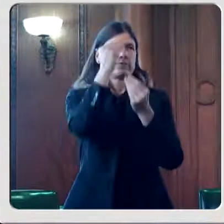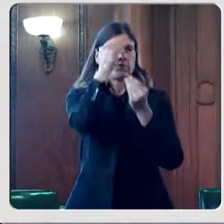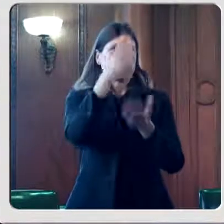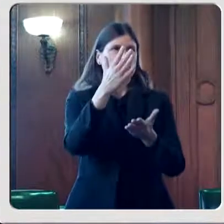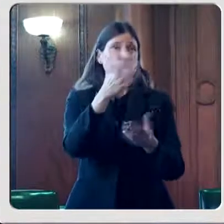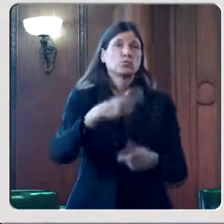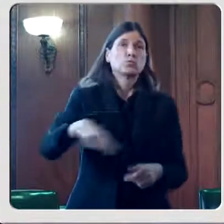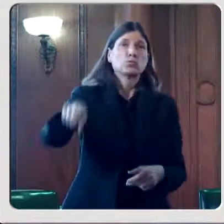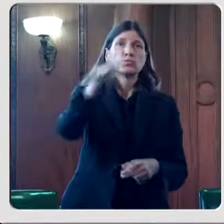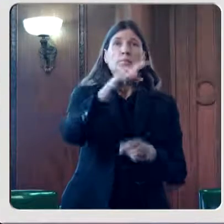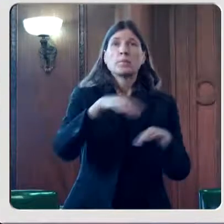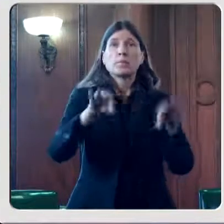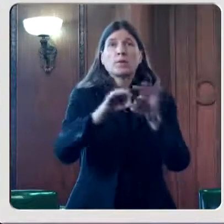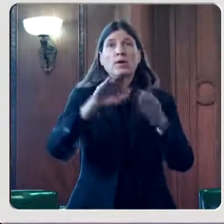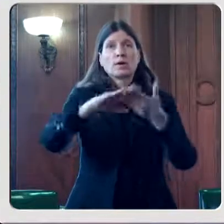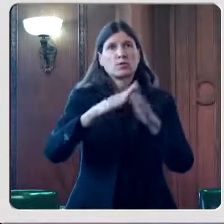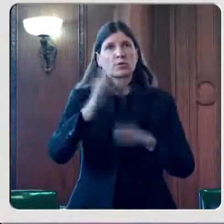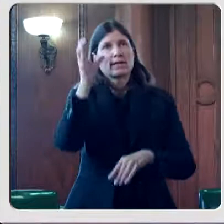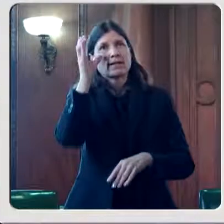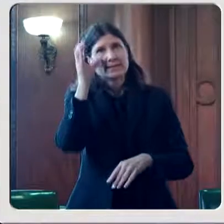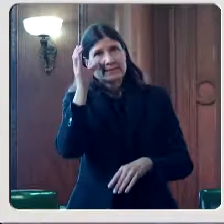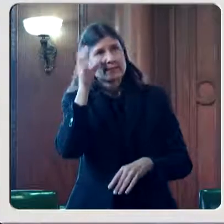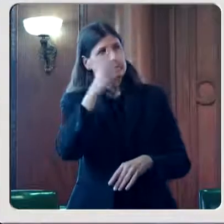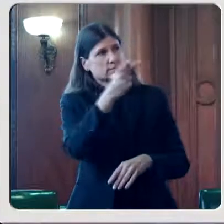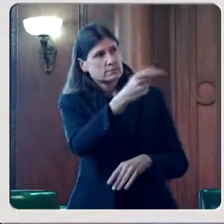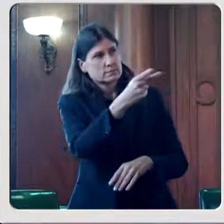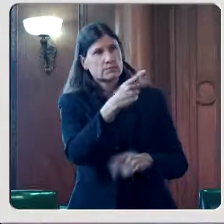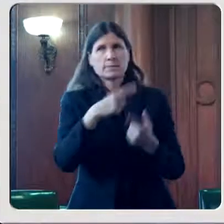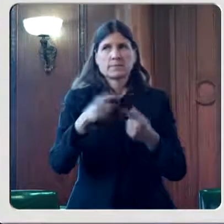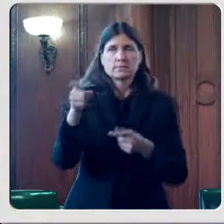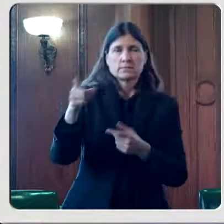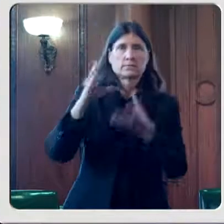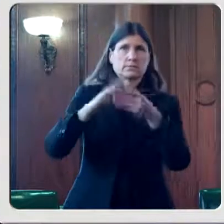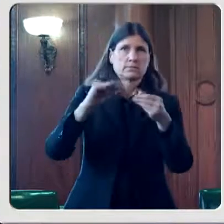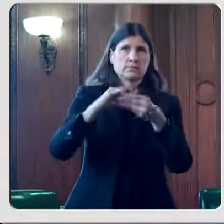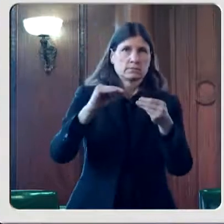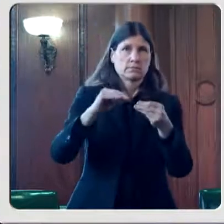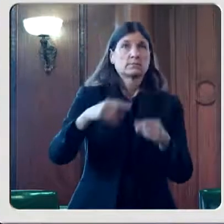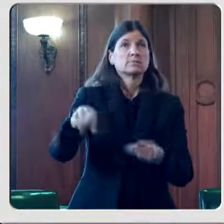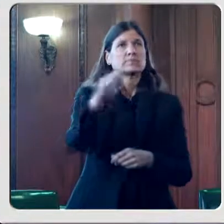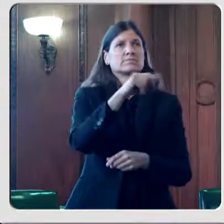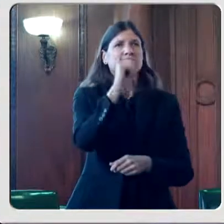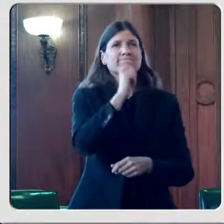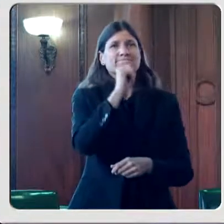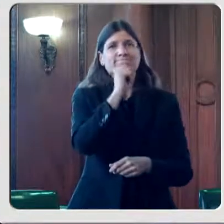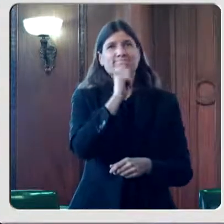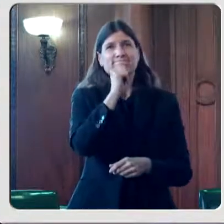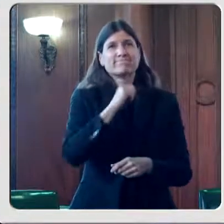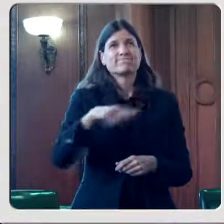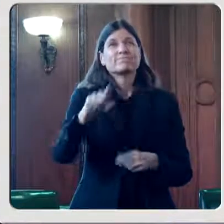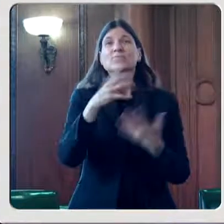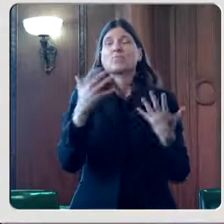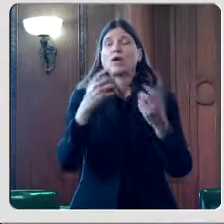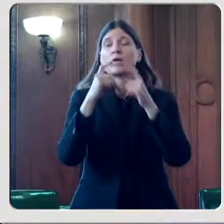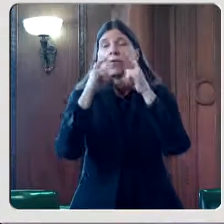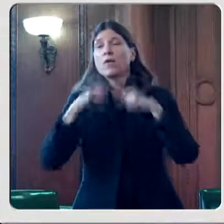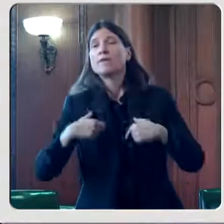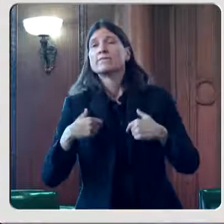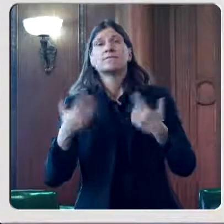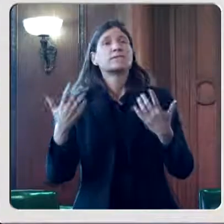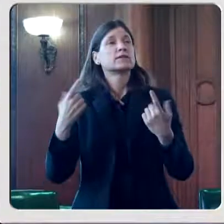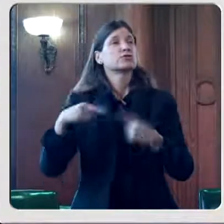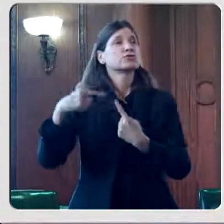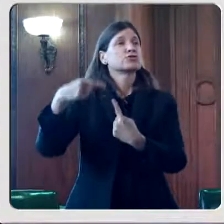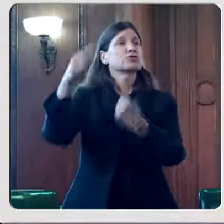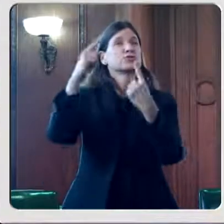collaboration, your patience in working together to defeat this COVID-19. Without further ado,